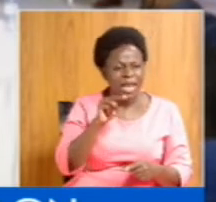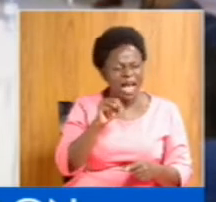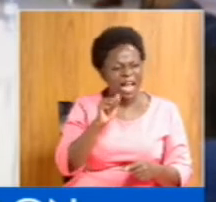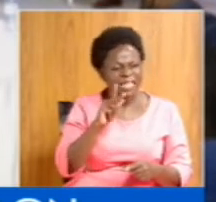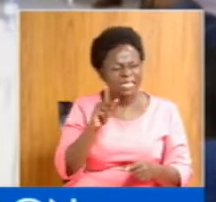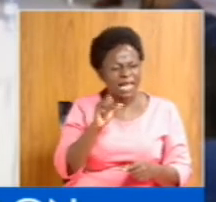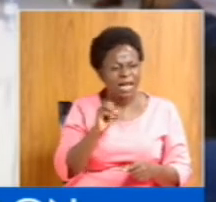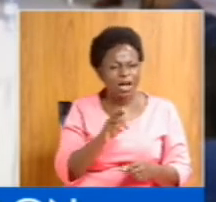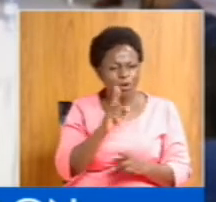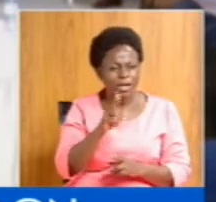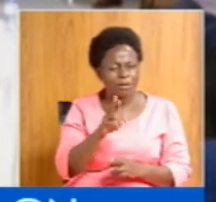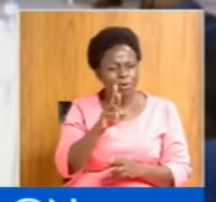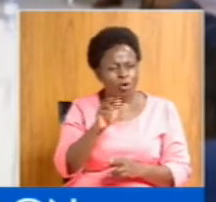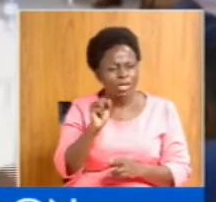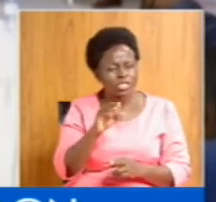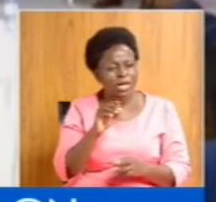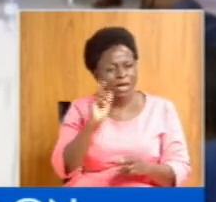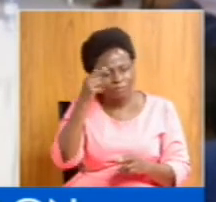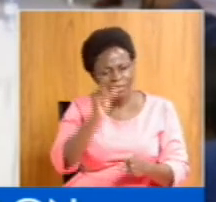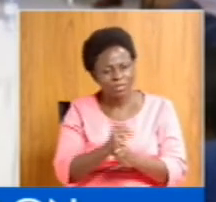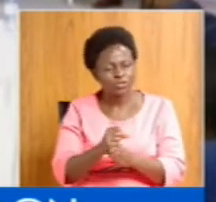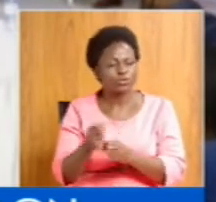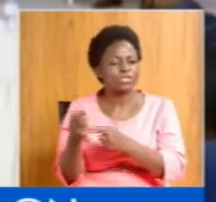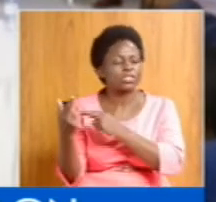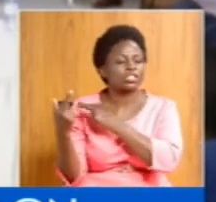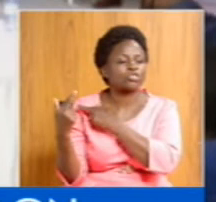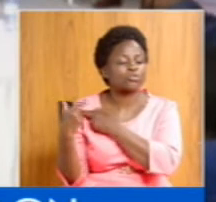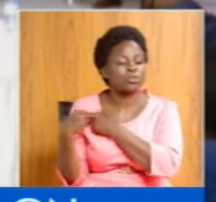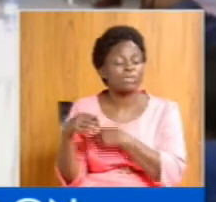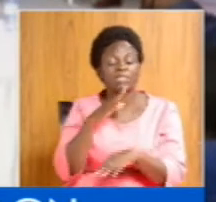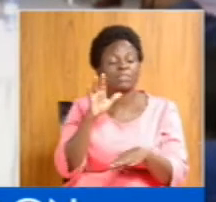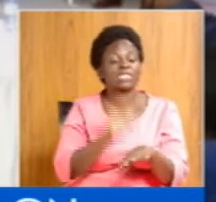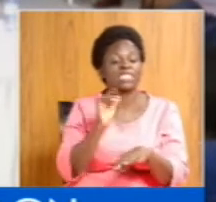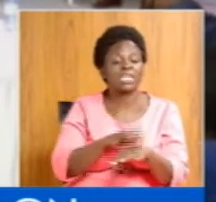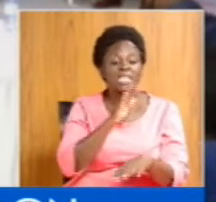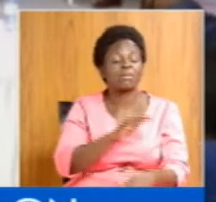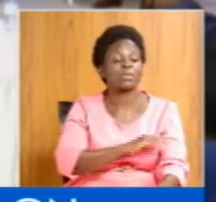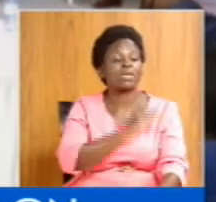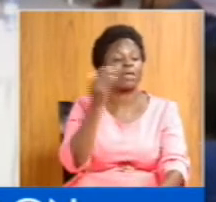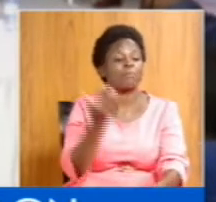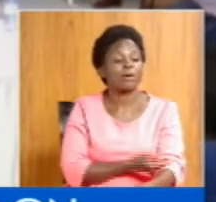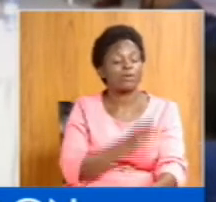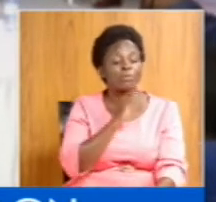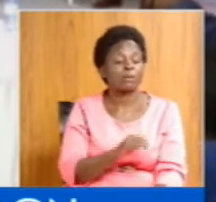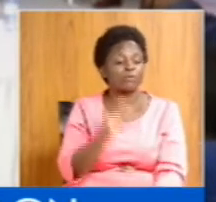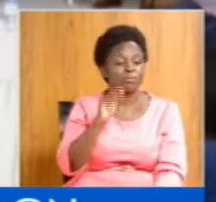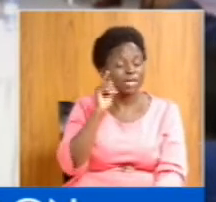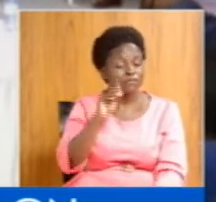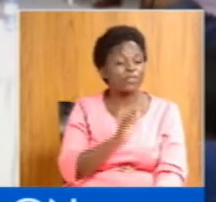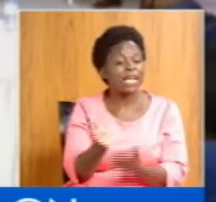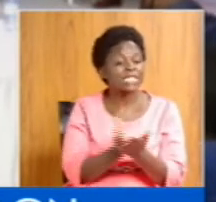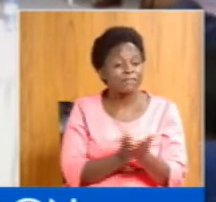Rosemir says Honorable Rashida government has to do its role and citizens need to be sensitized and be empowered to be able to demand for their